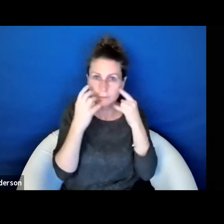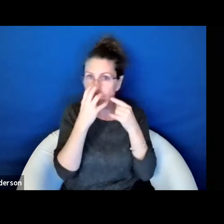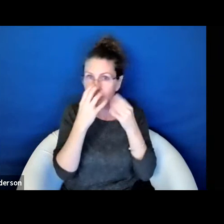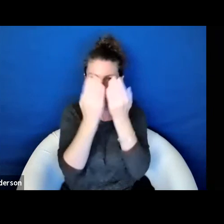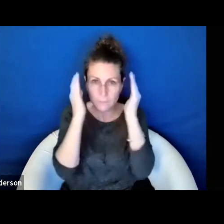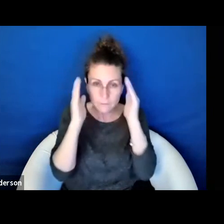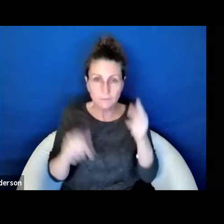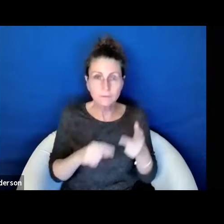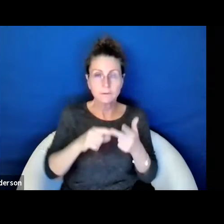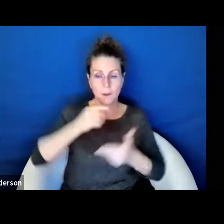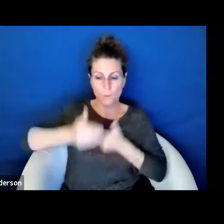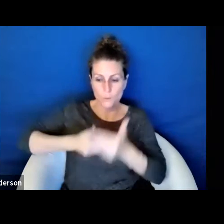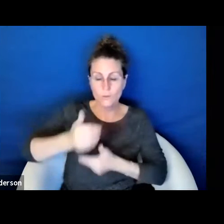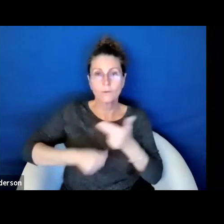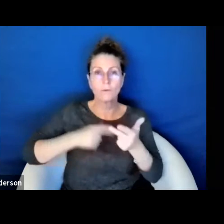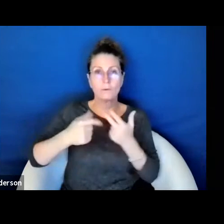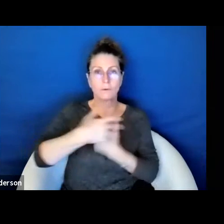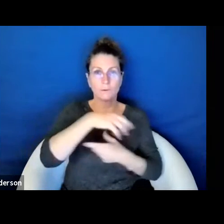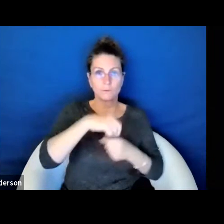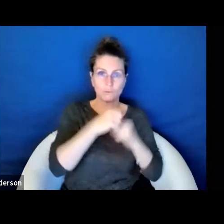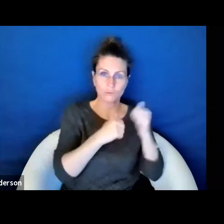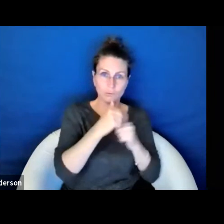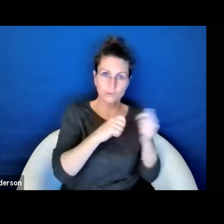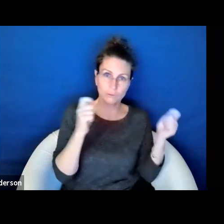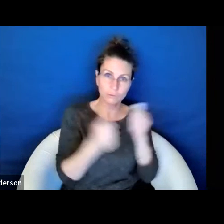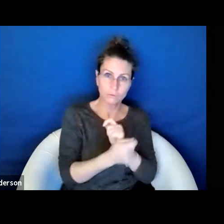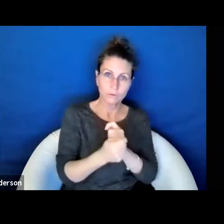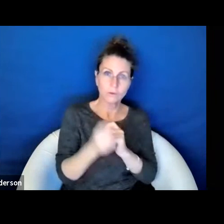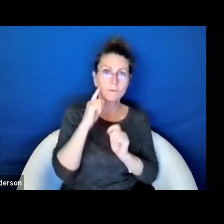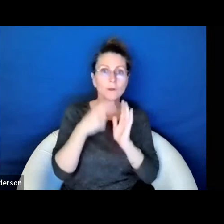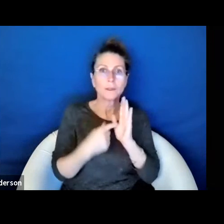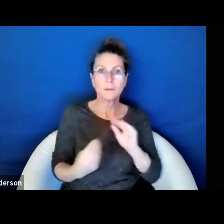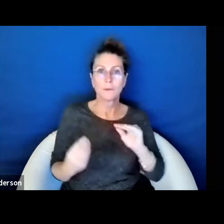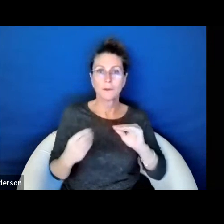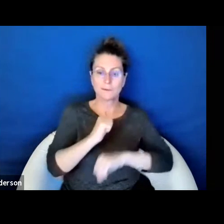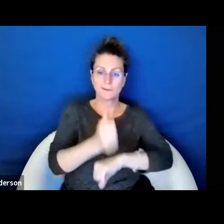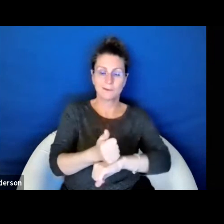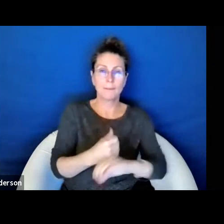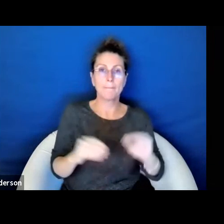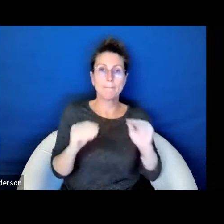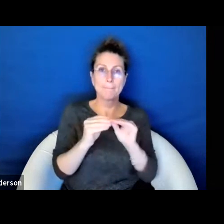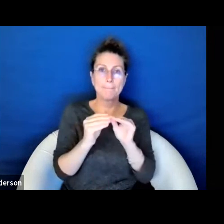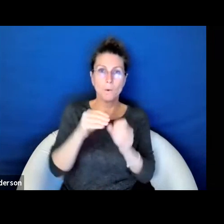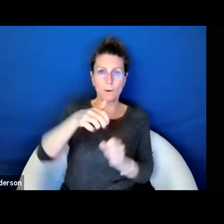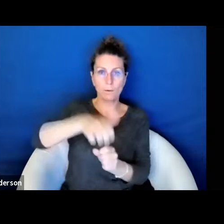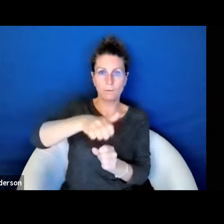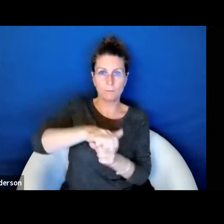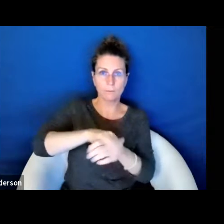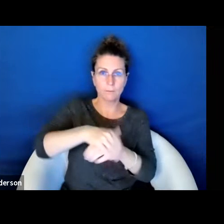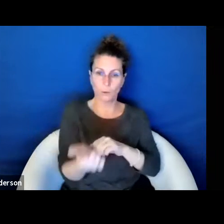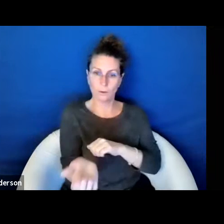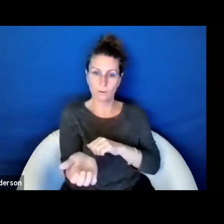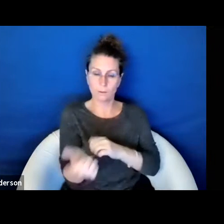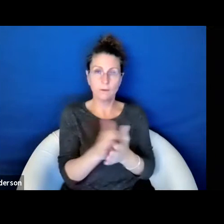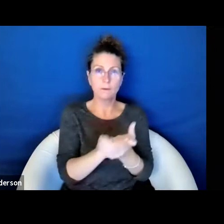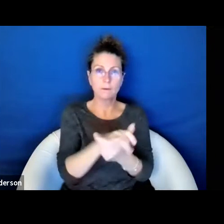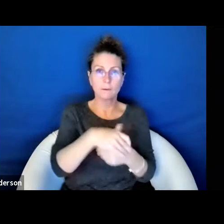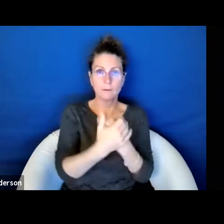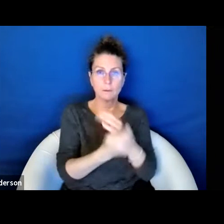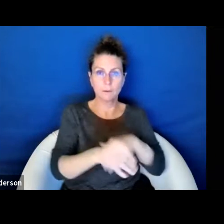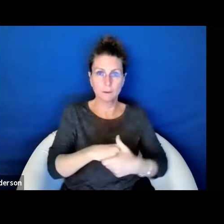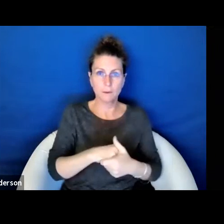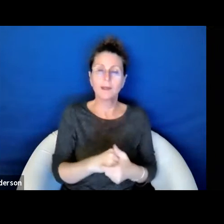protocol, and infrastructure changes, such as the installation of more hand sanitizing stations and plexiglass